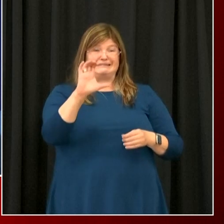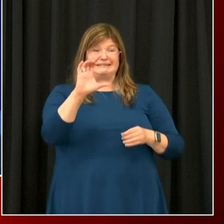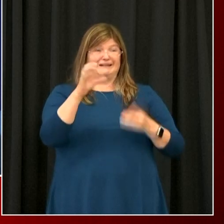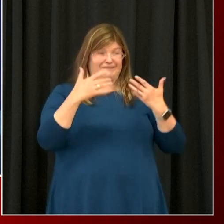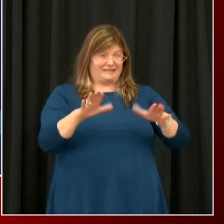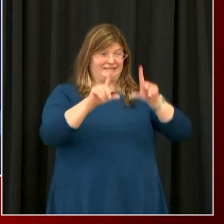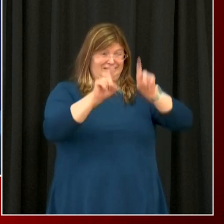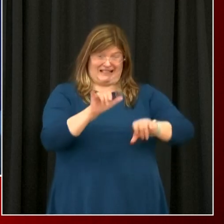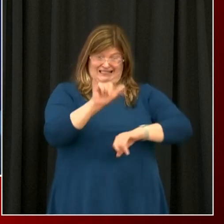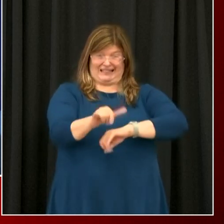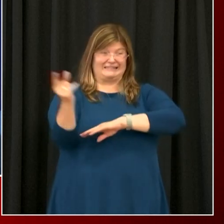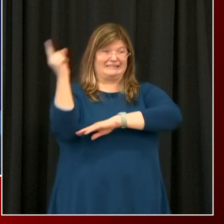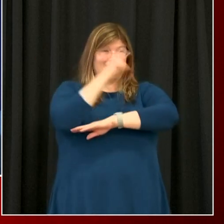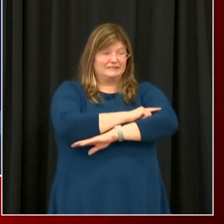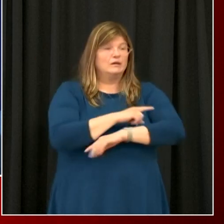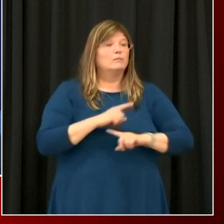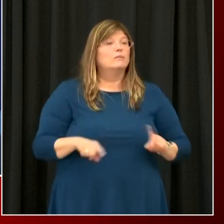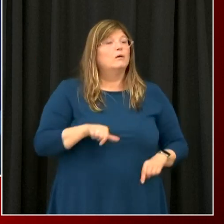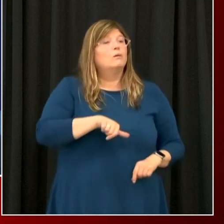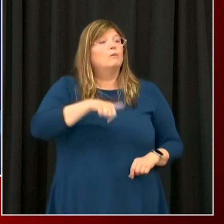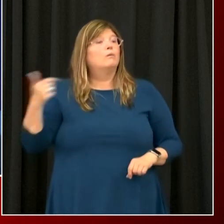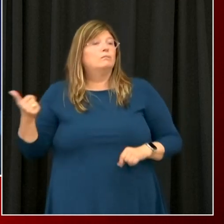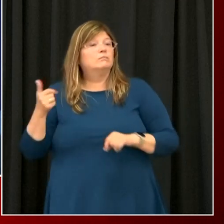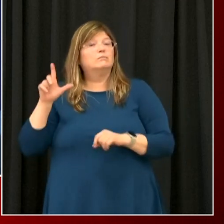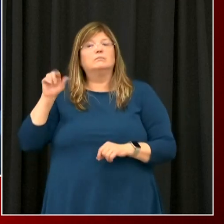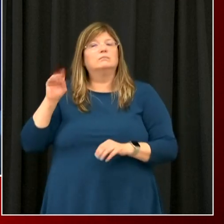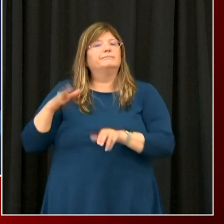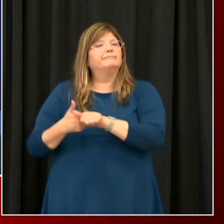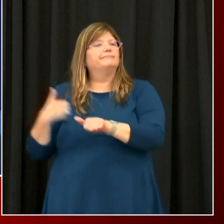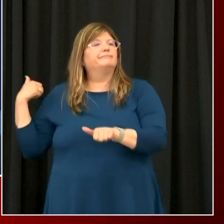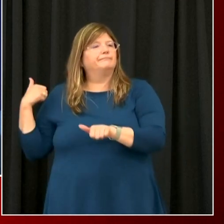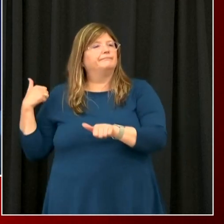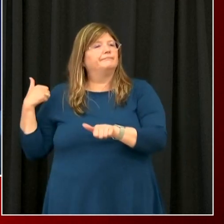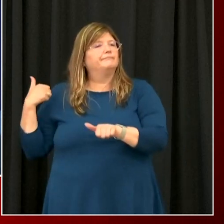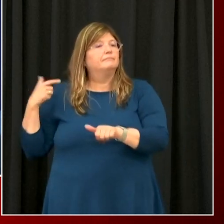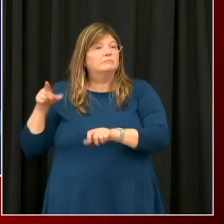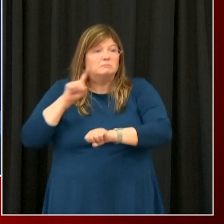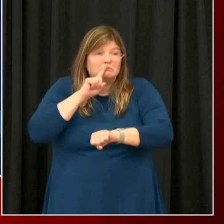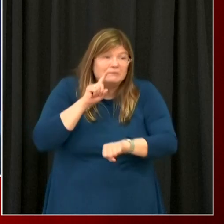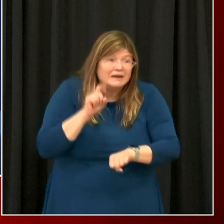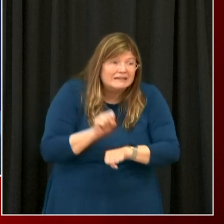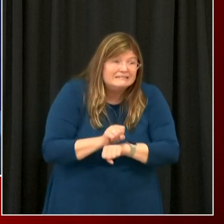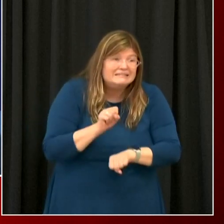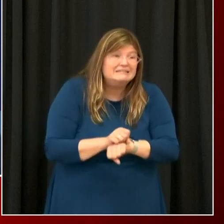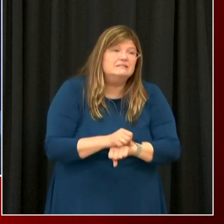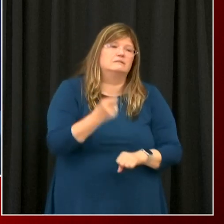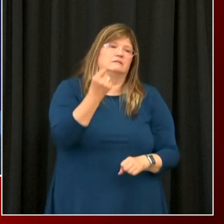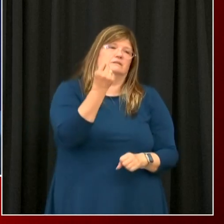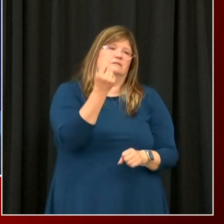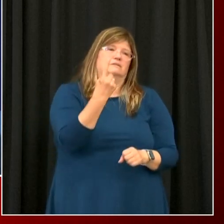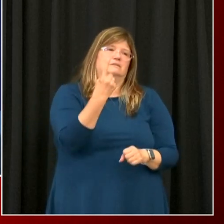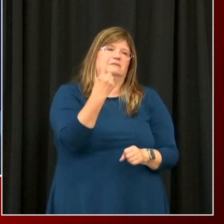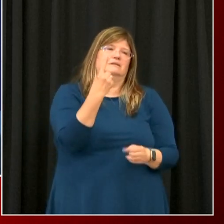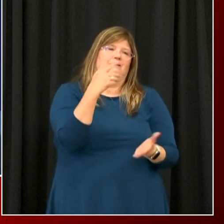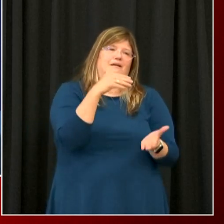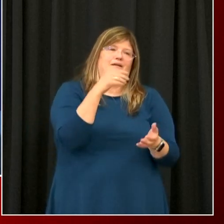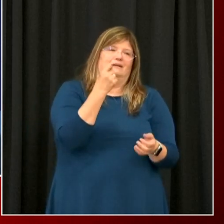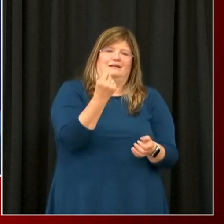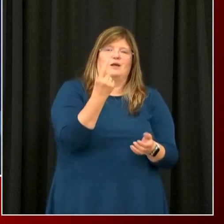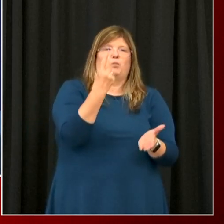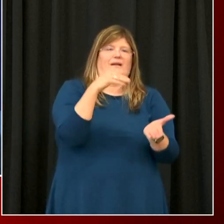a backlog, and now I know that 1,100 labs were actually collected, specimens were actually collected on that day. So